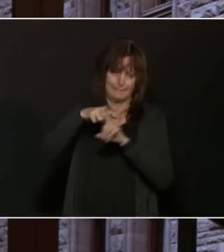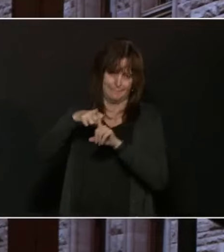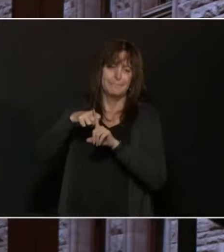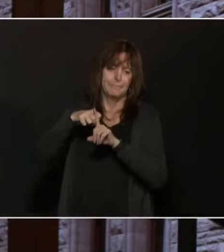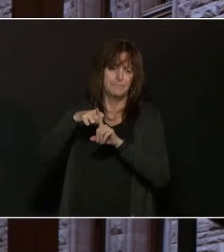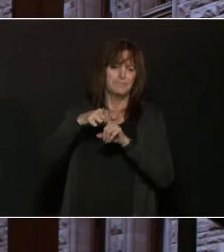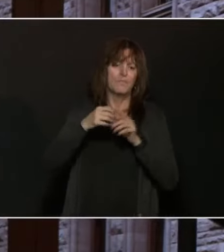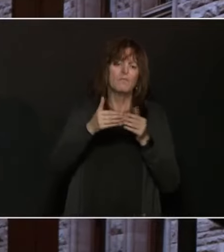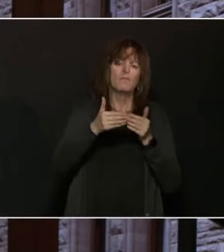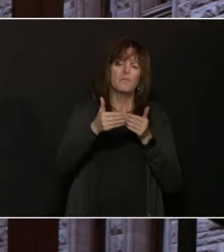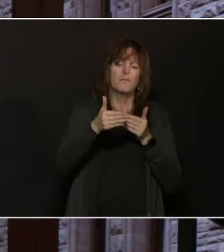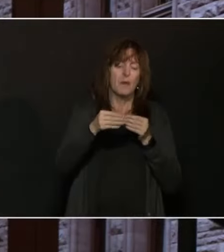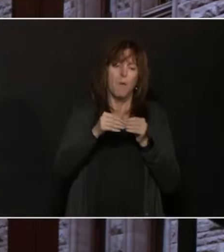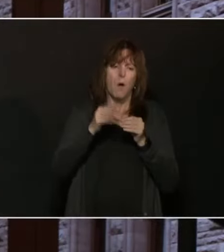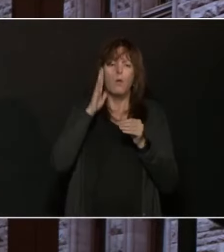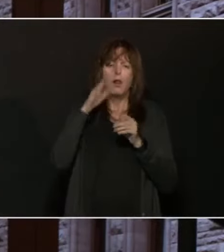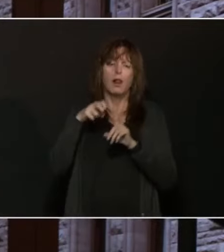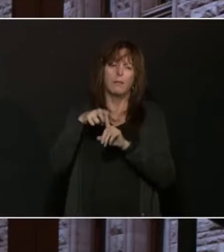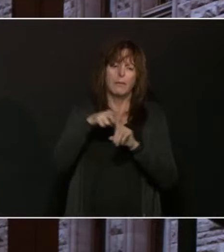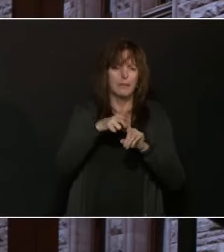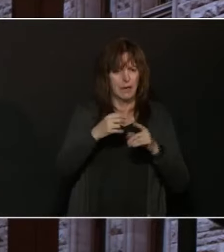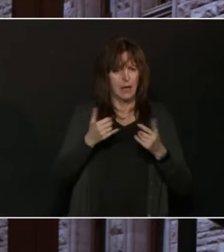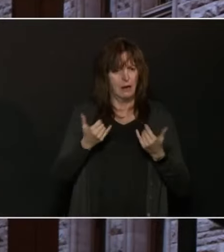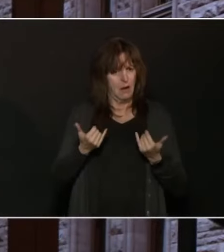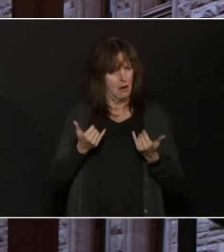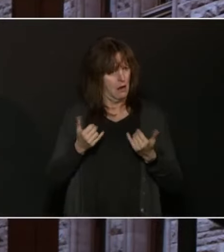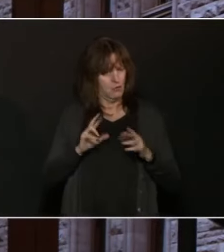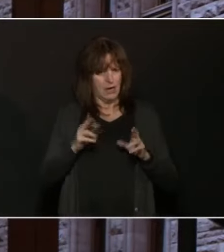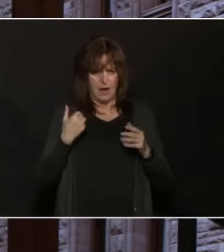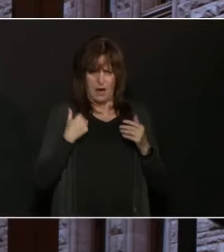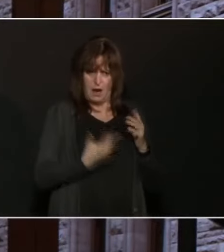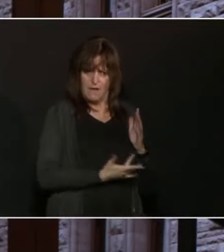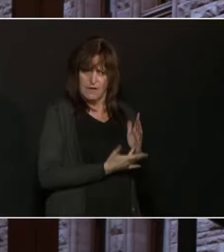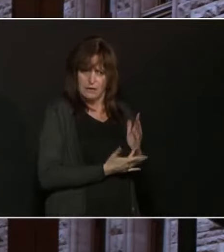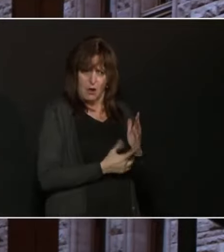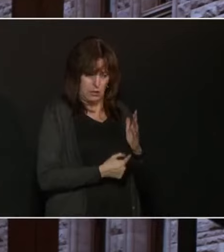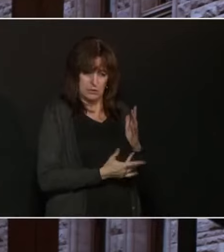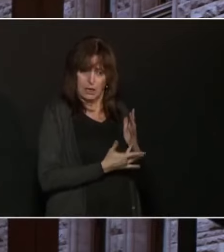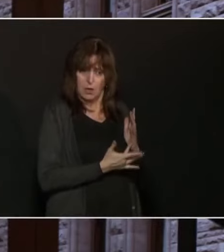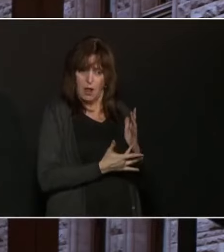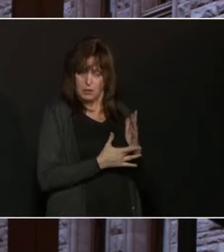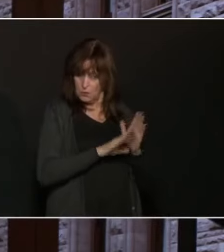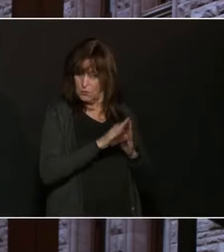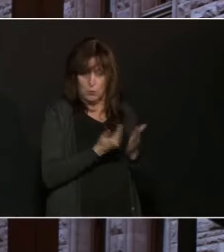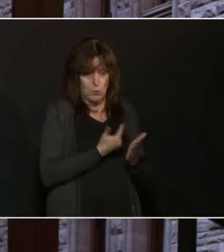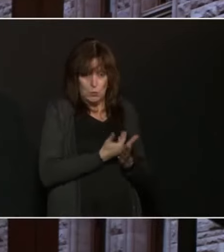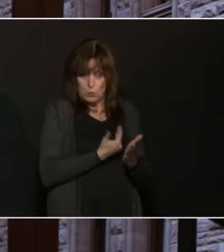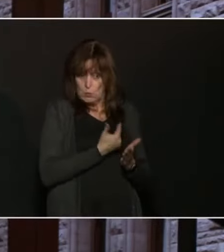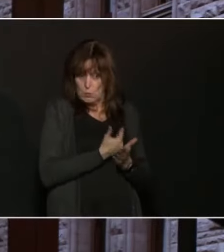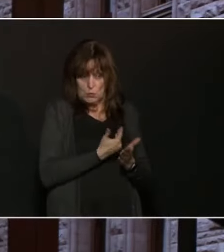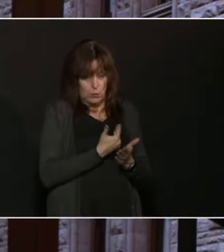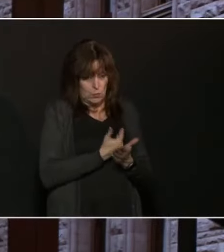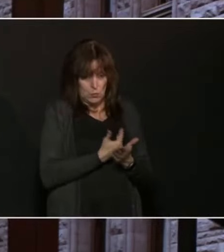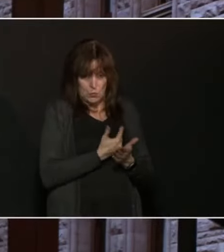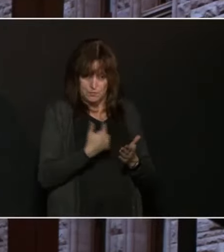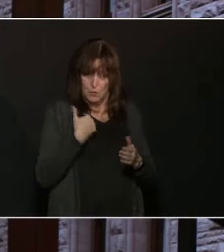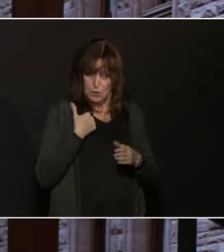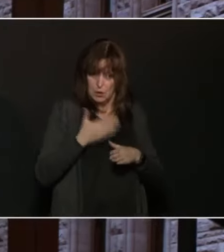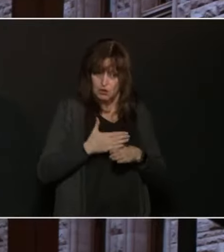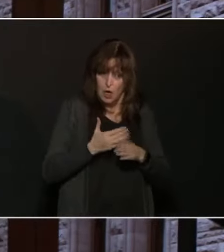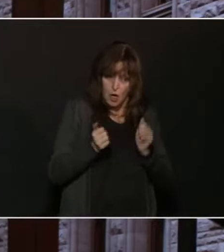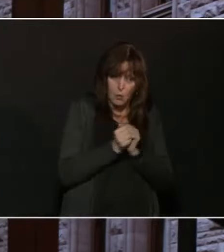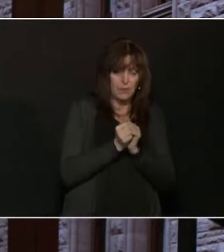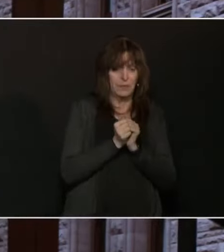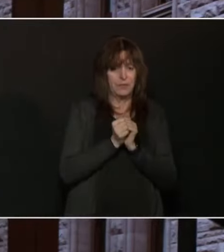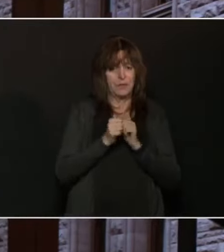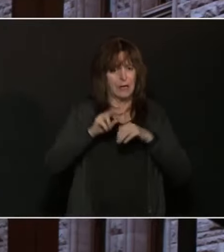because we now have the technology, and we are sharing that technology with the National Medical Laboratory in Winnipeg, and so that might be utilized